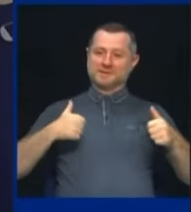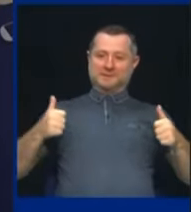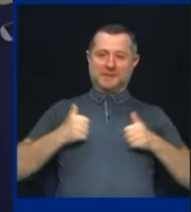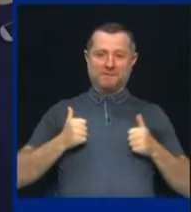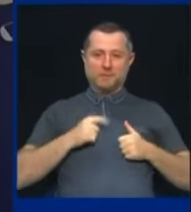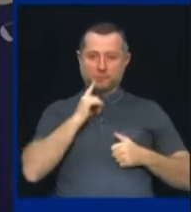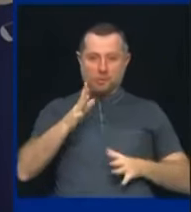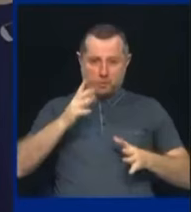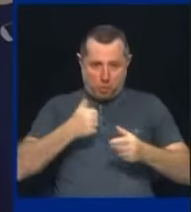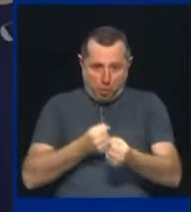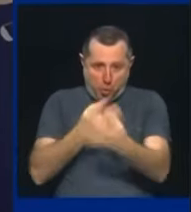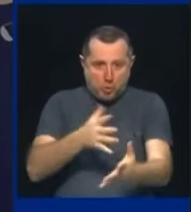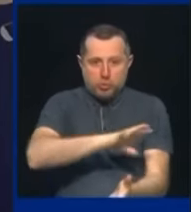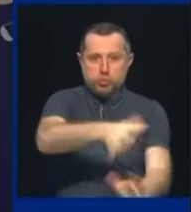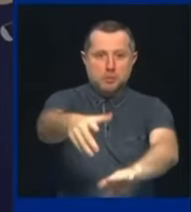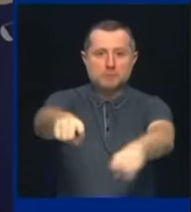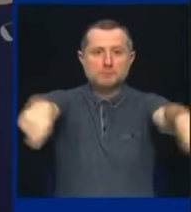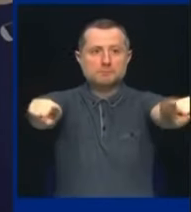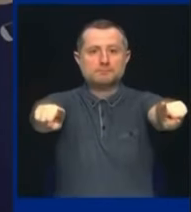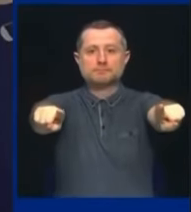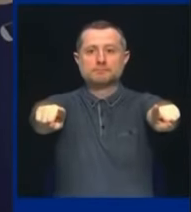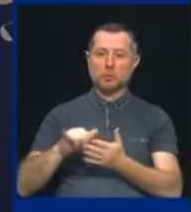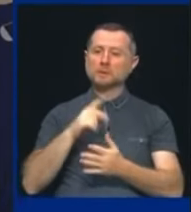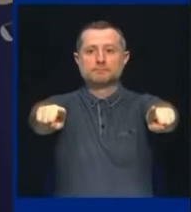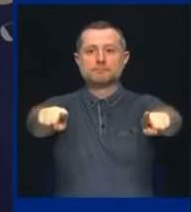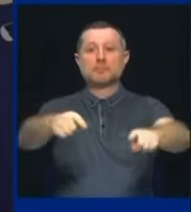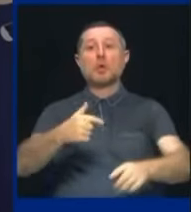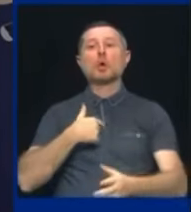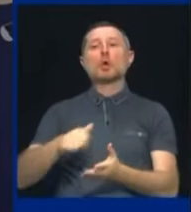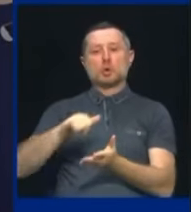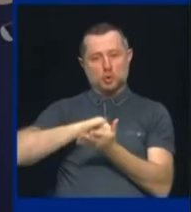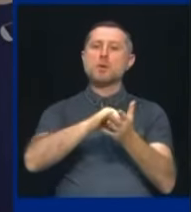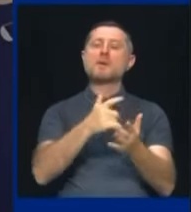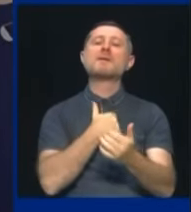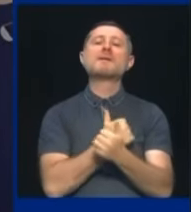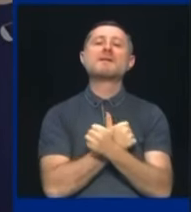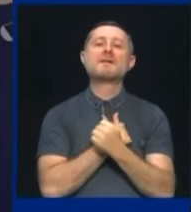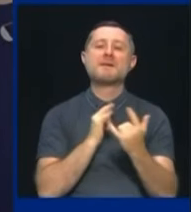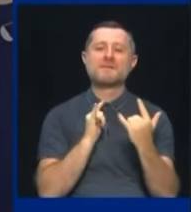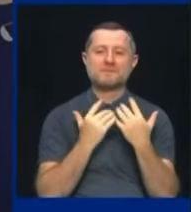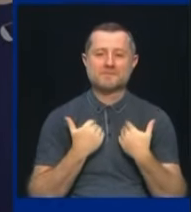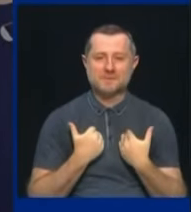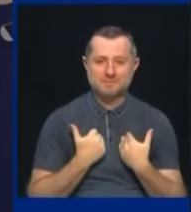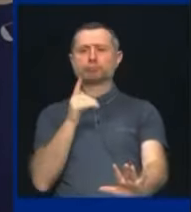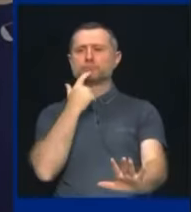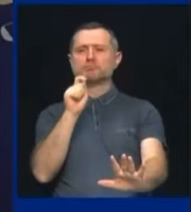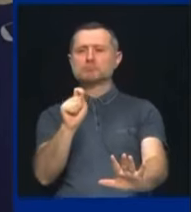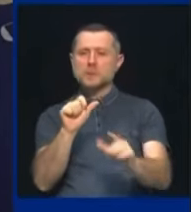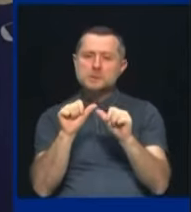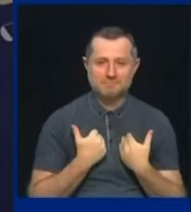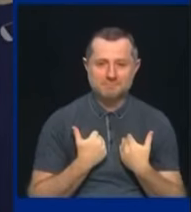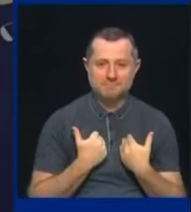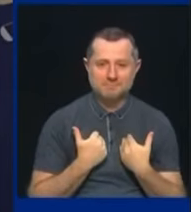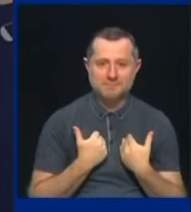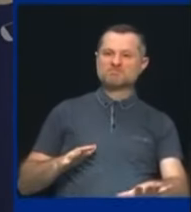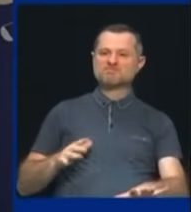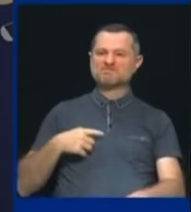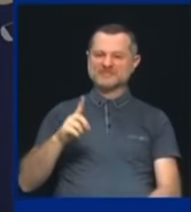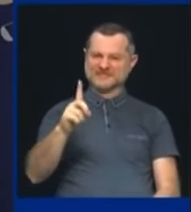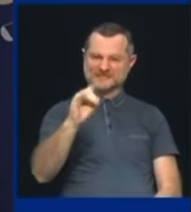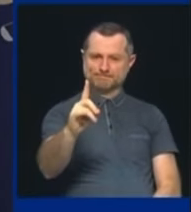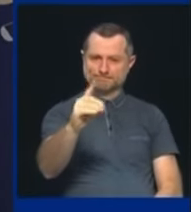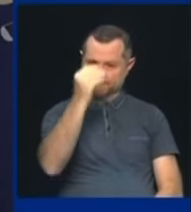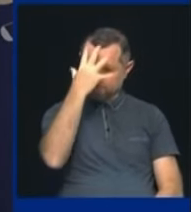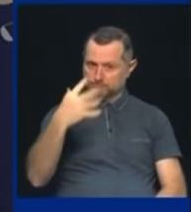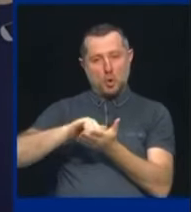cause. New York tough means New York loving. And I love blowing you